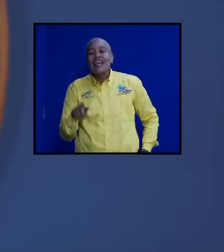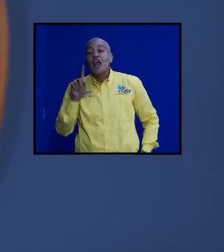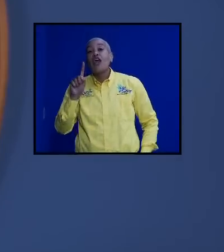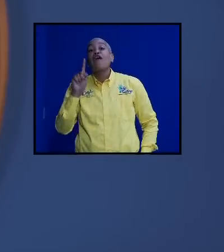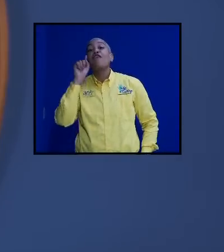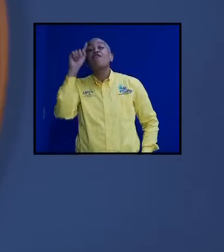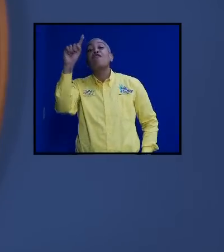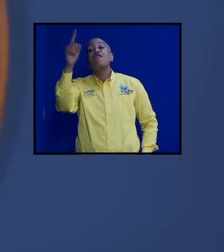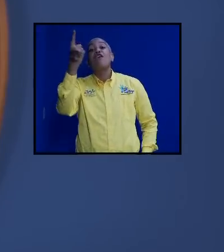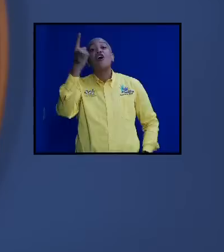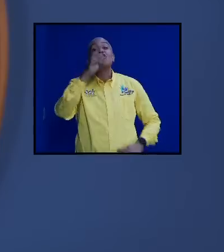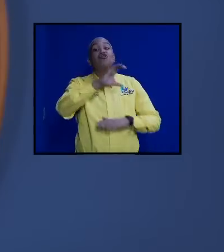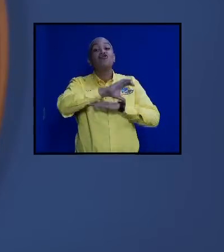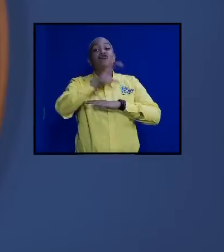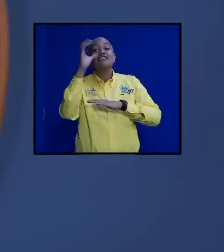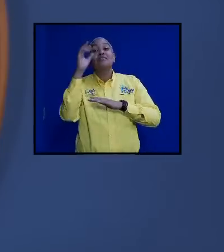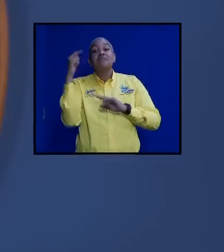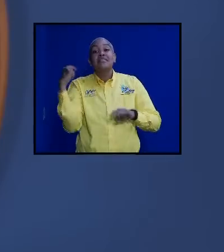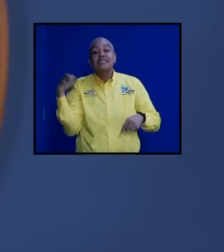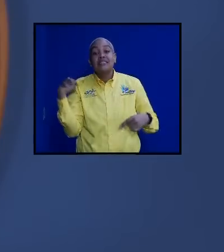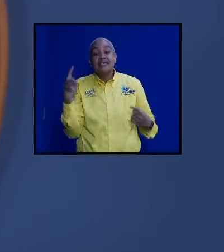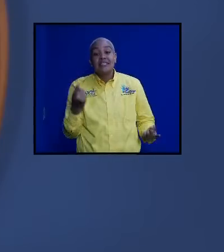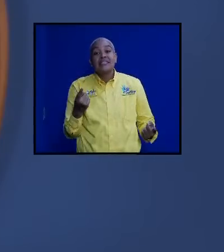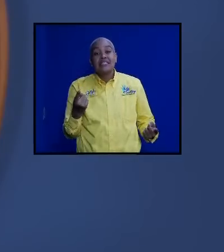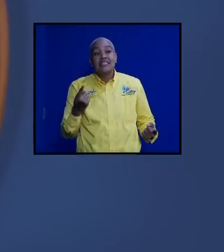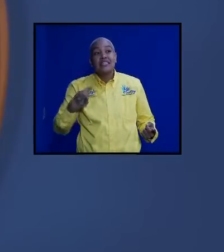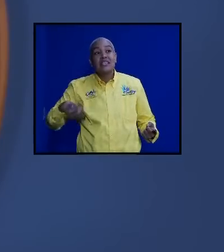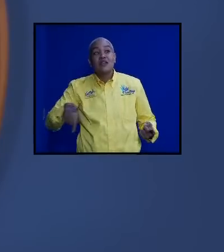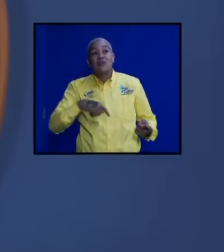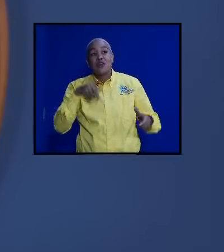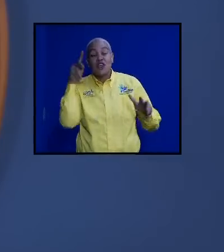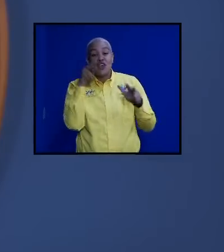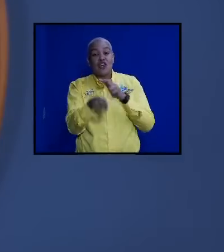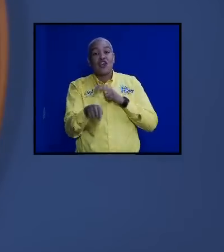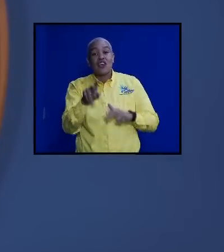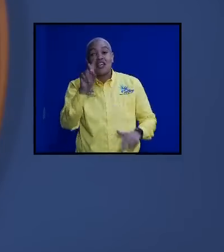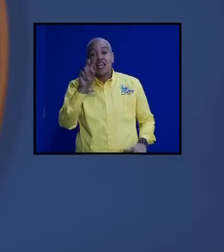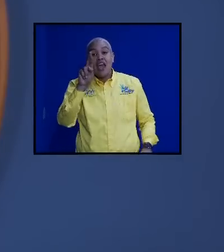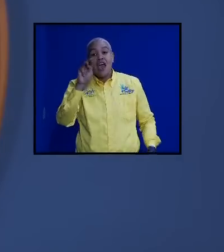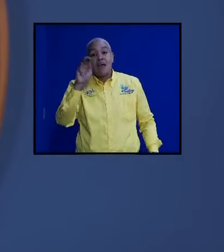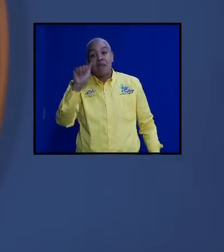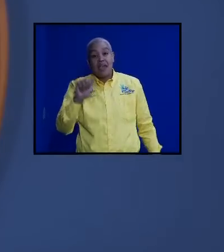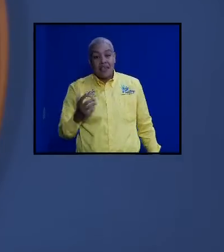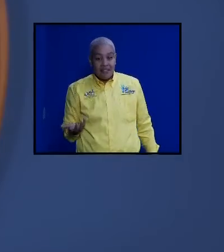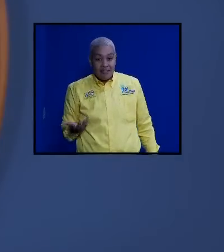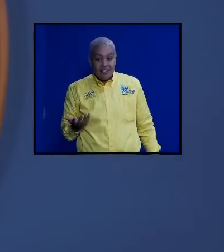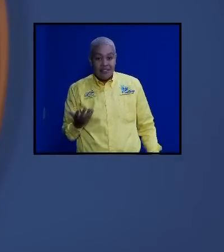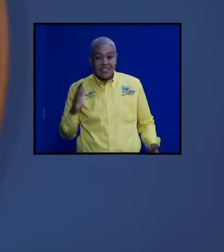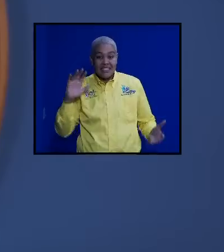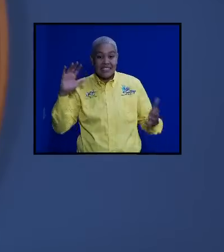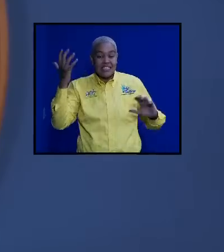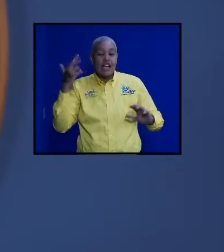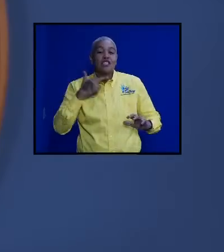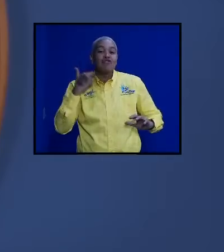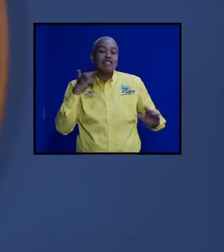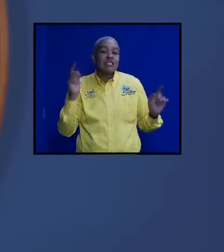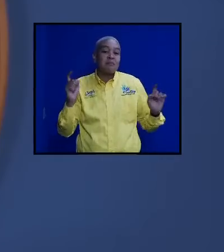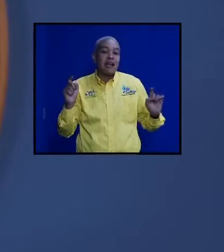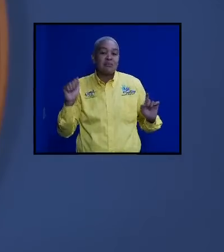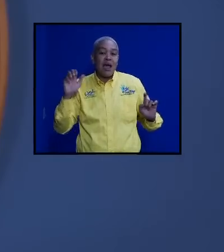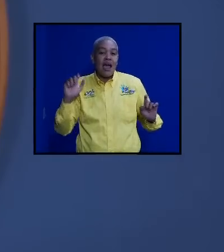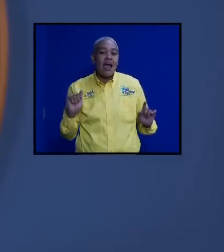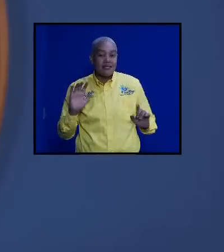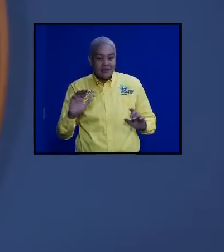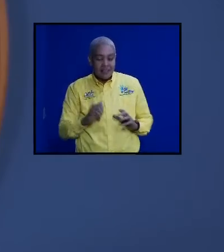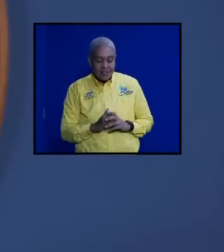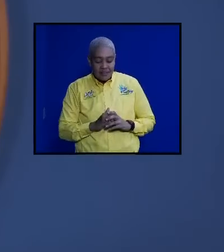first Christmas since we dispensed with the DRMA. You might be